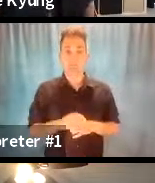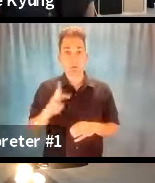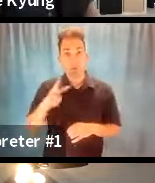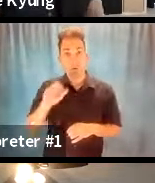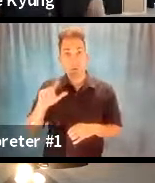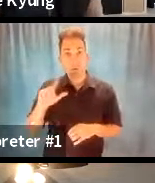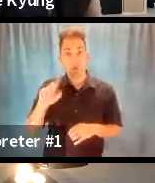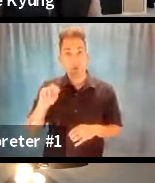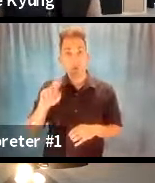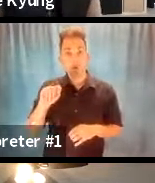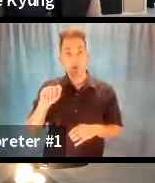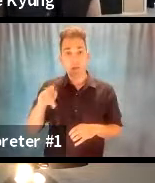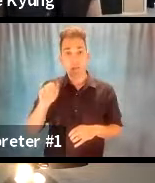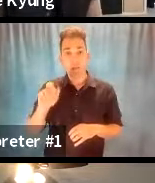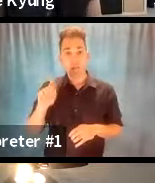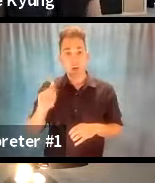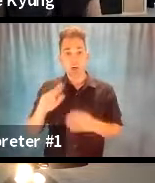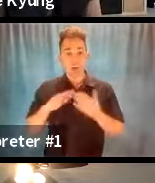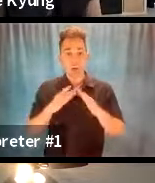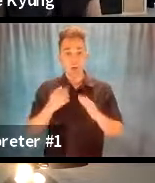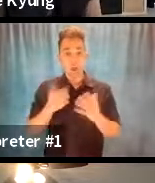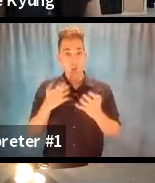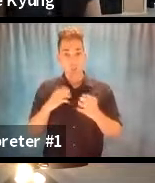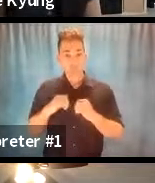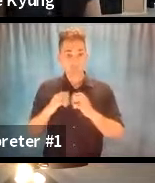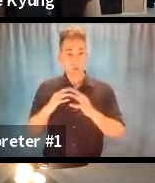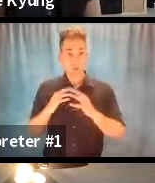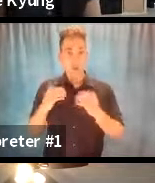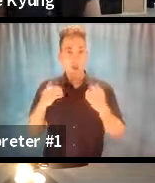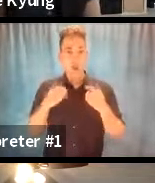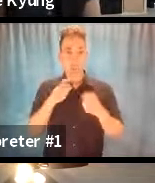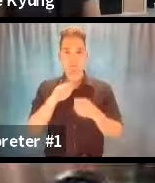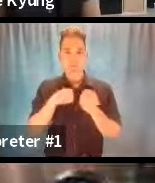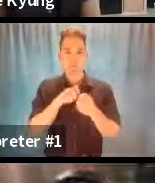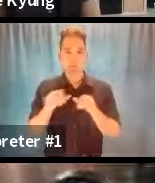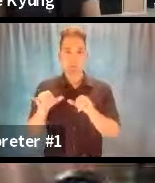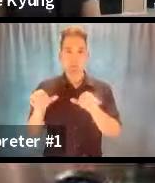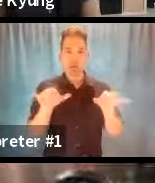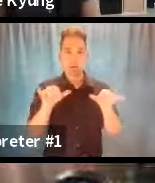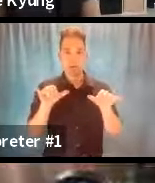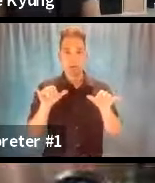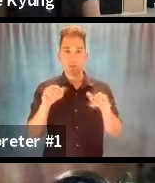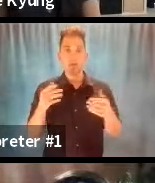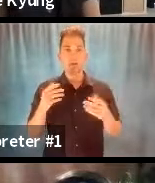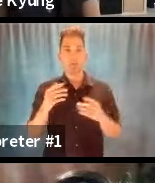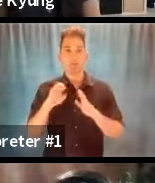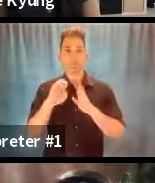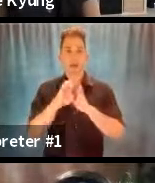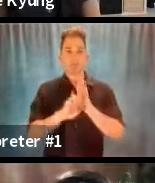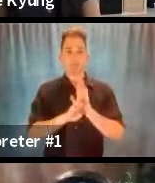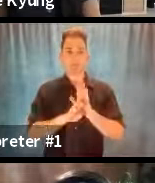have specific standards and objectives, that will train teachers how to work with our youth, and